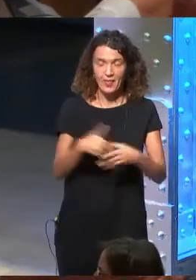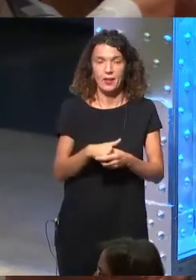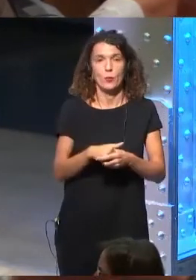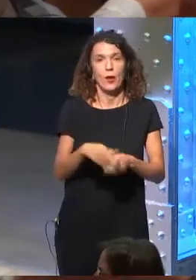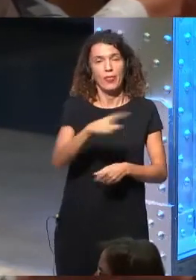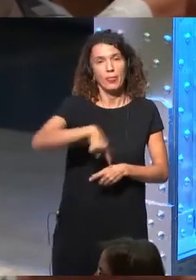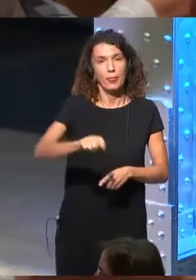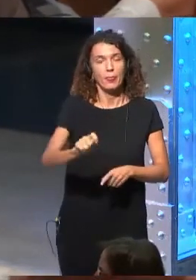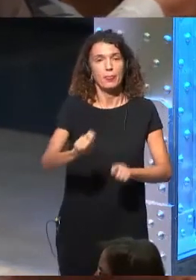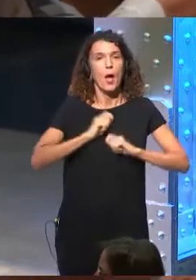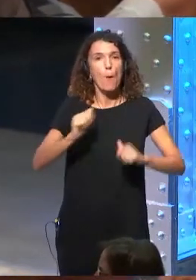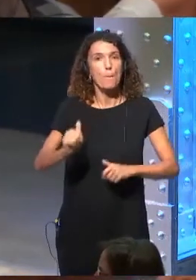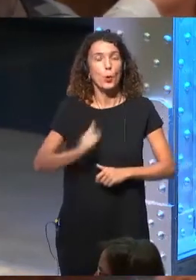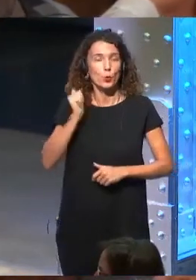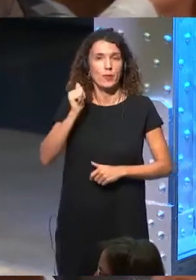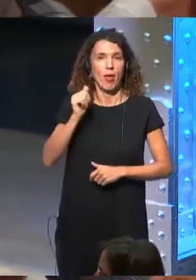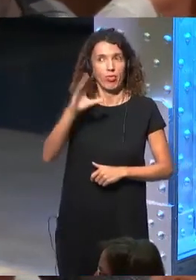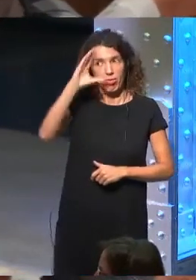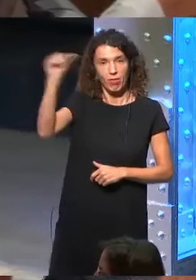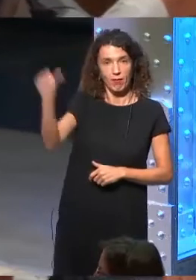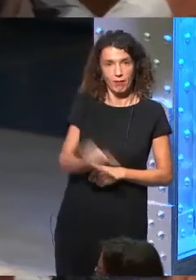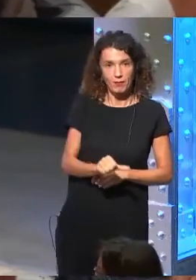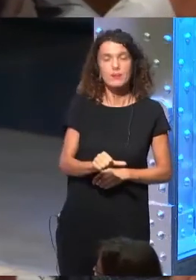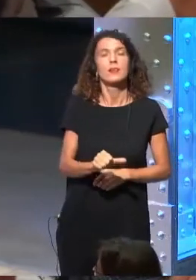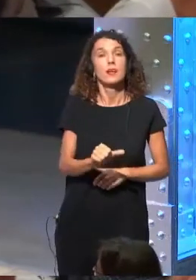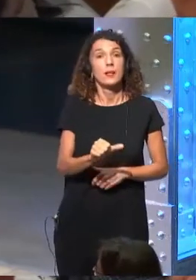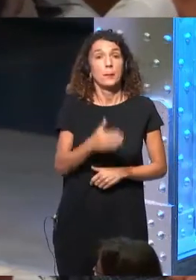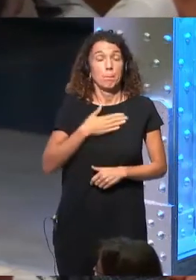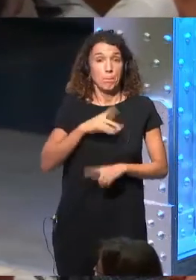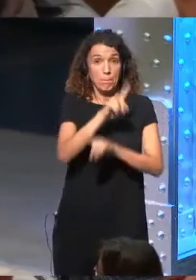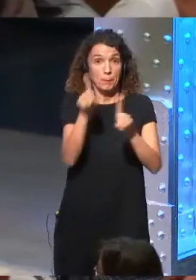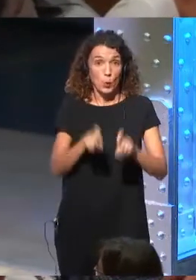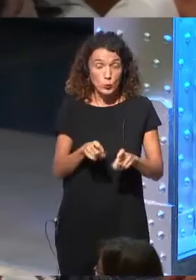opportunity to listen to you. And now, my question is,